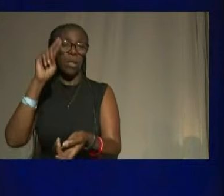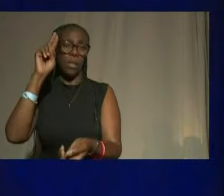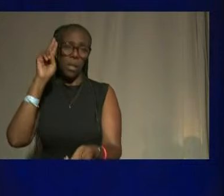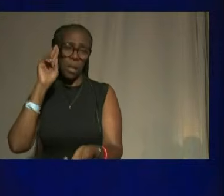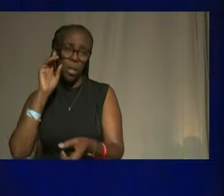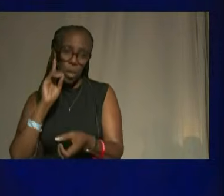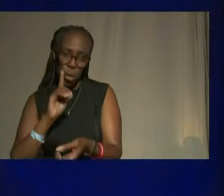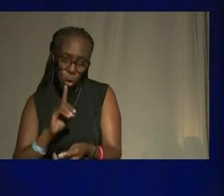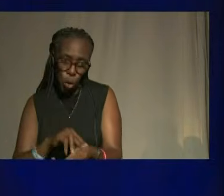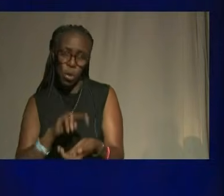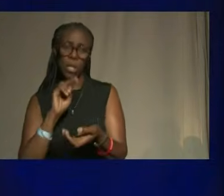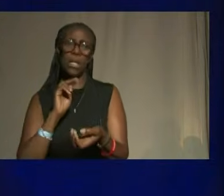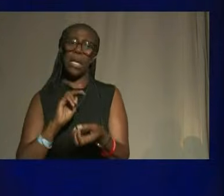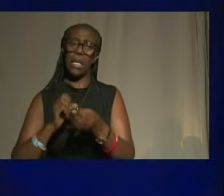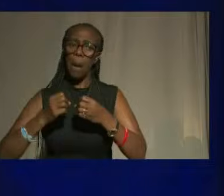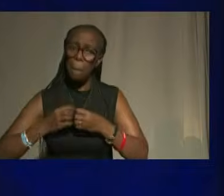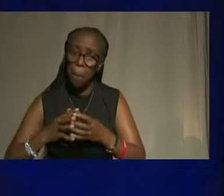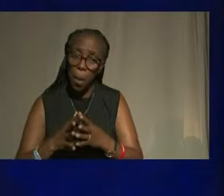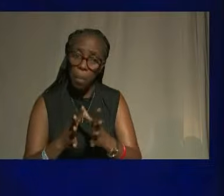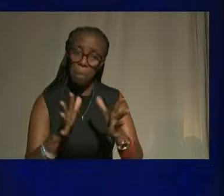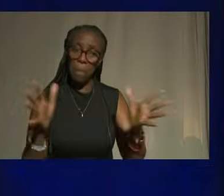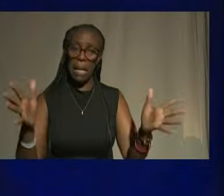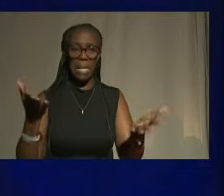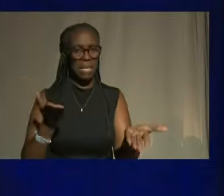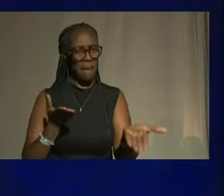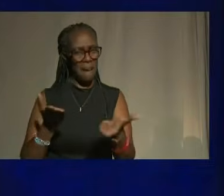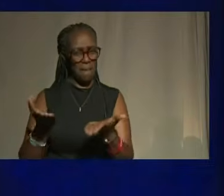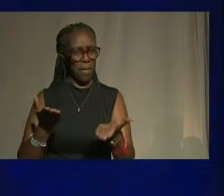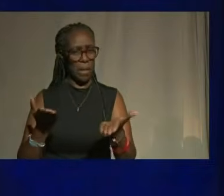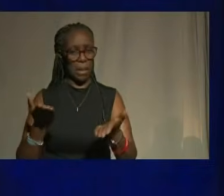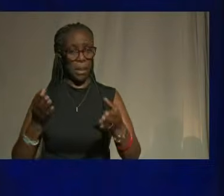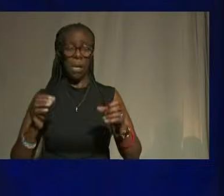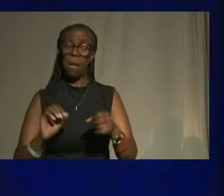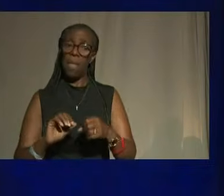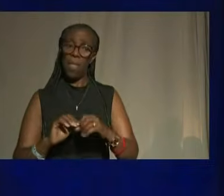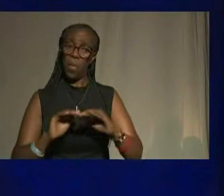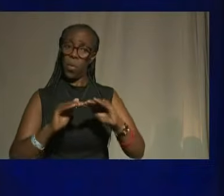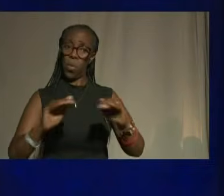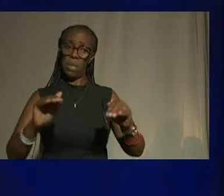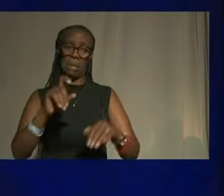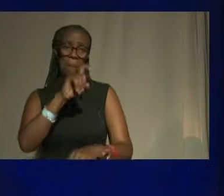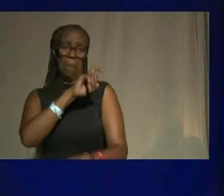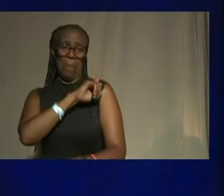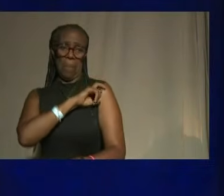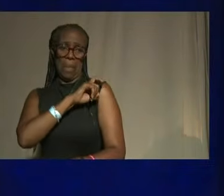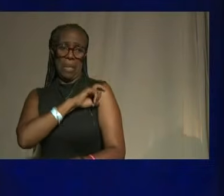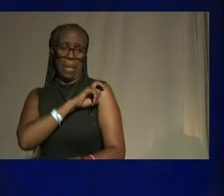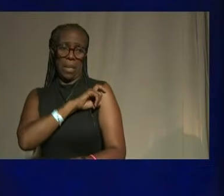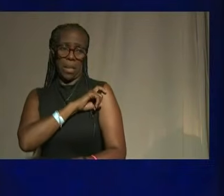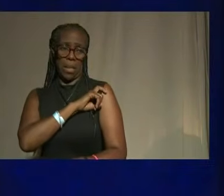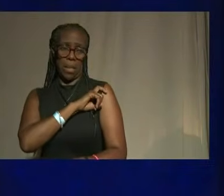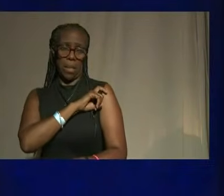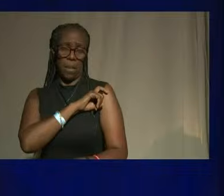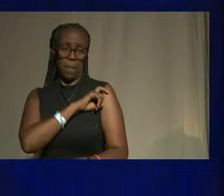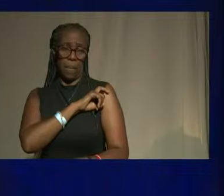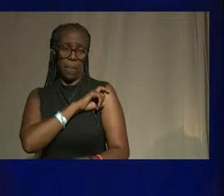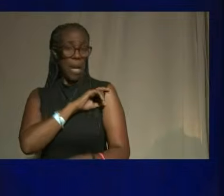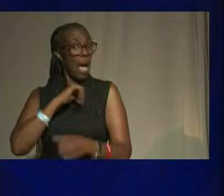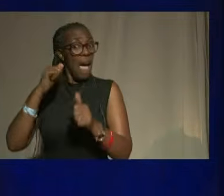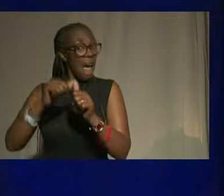public servants, those who are at the rank and file of the police level, everyone who earns